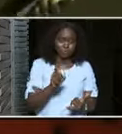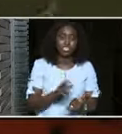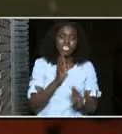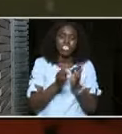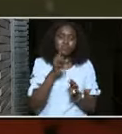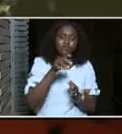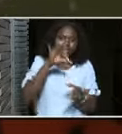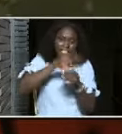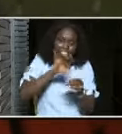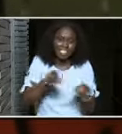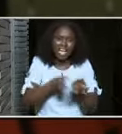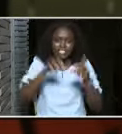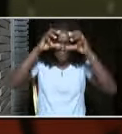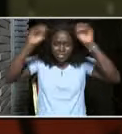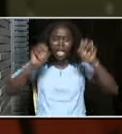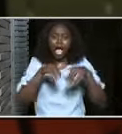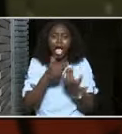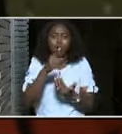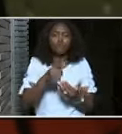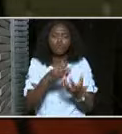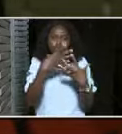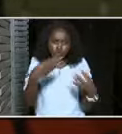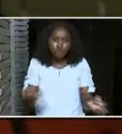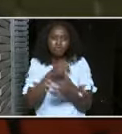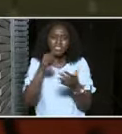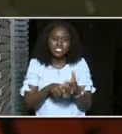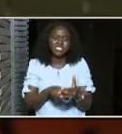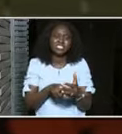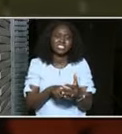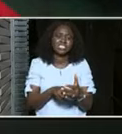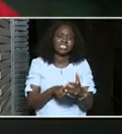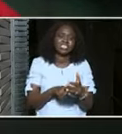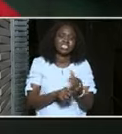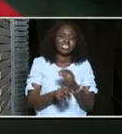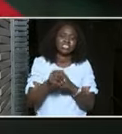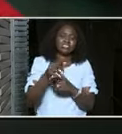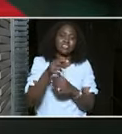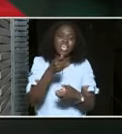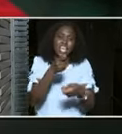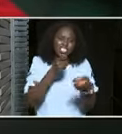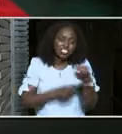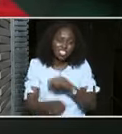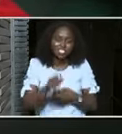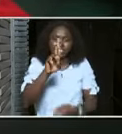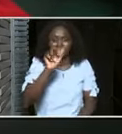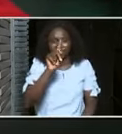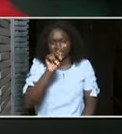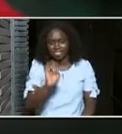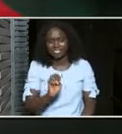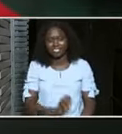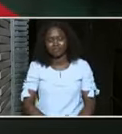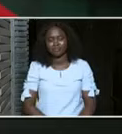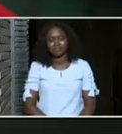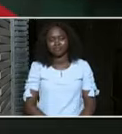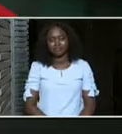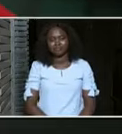will you tackle this flexible exchange rate of the CBN? Okay, and I have to allow him to answer that because Thank I need to much. Go to break after this, then